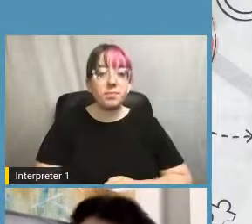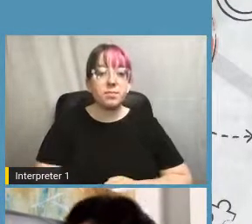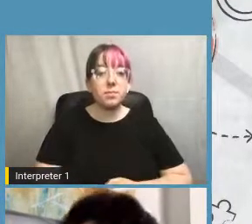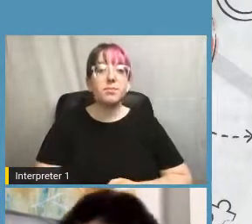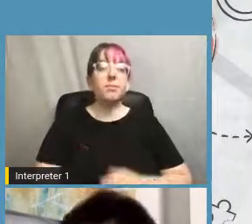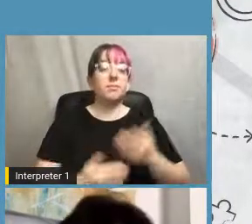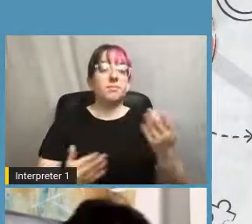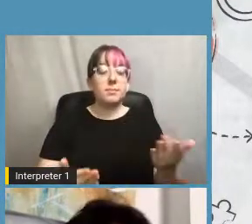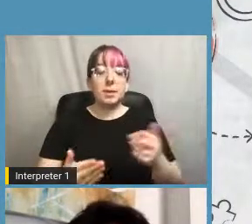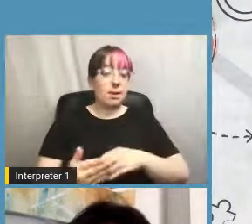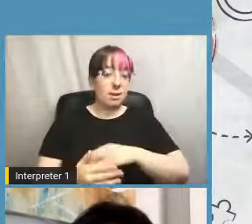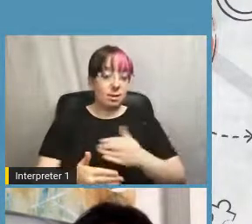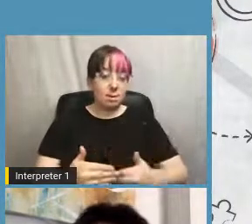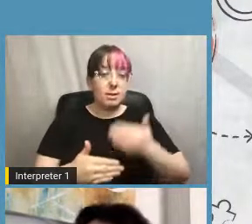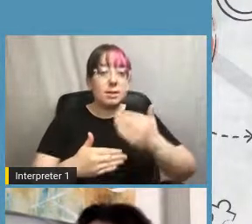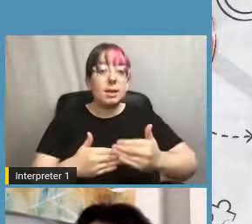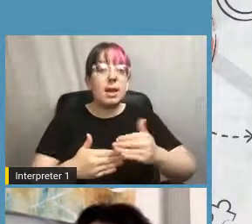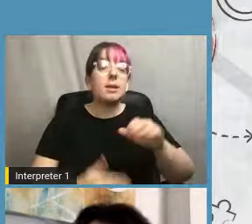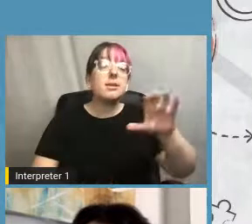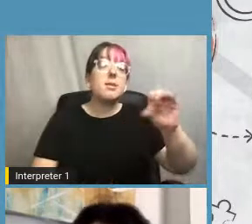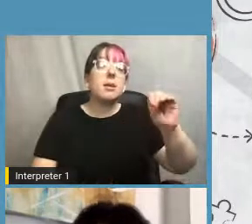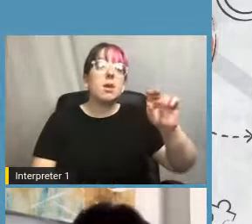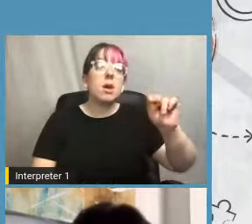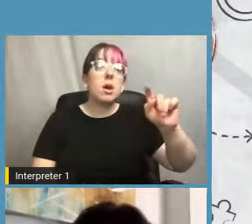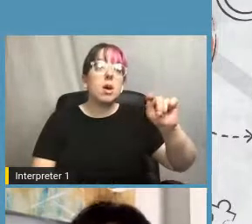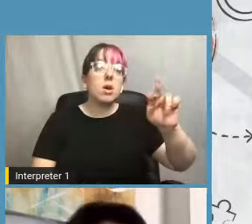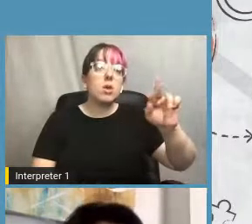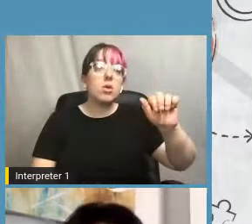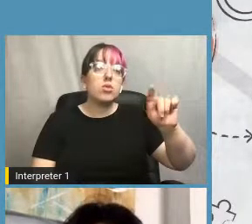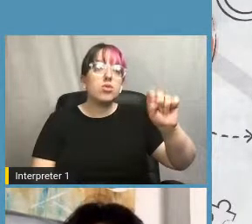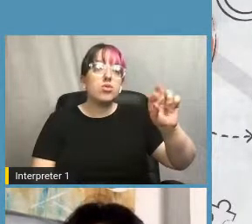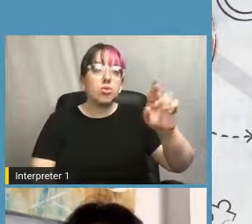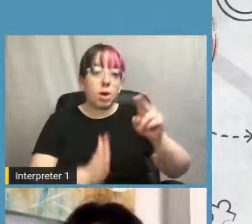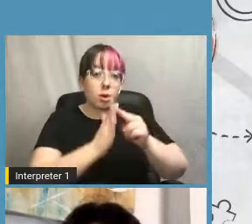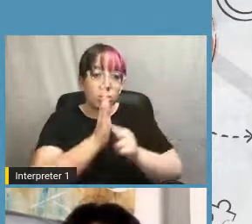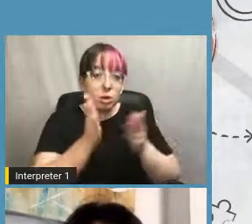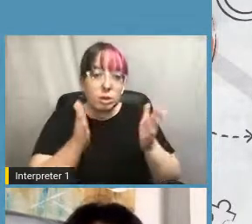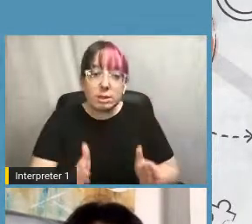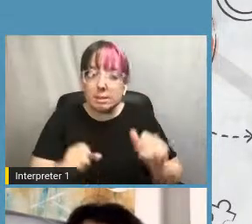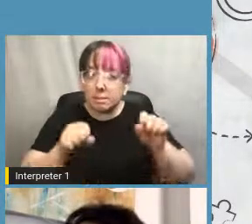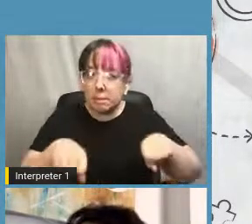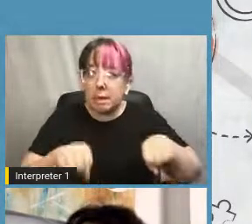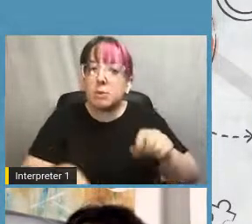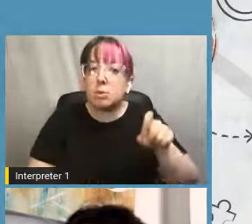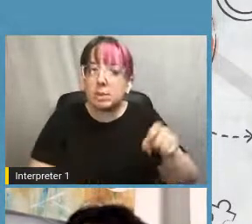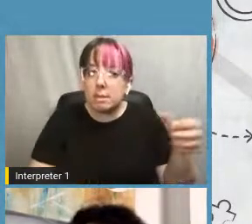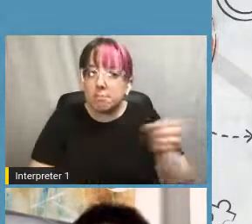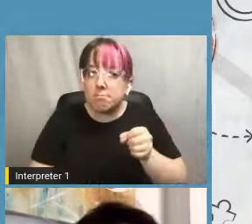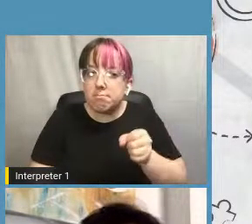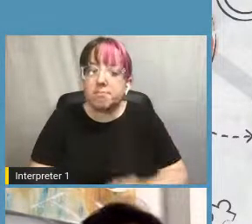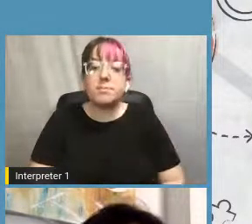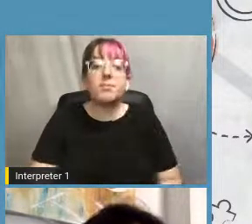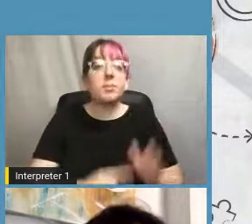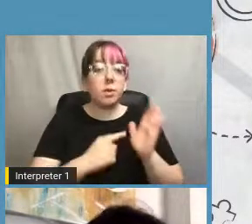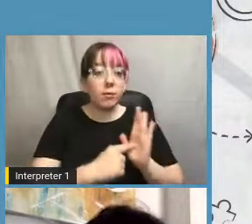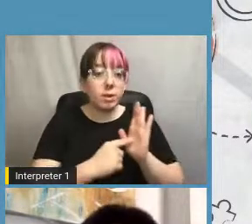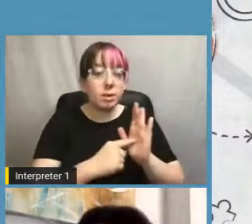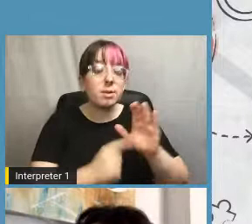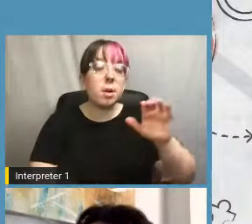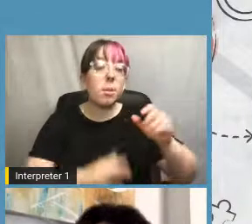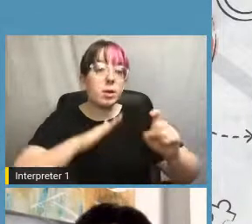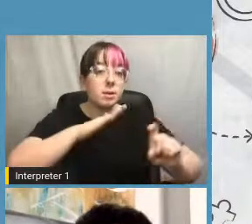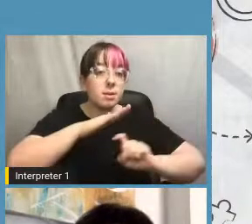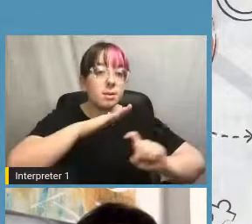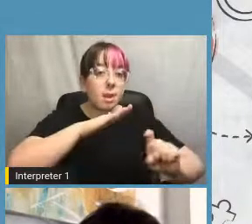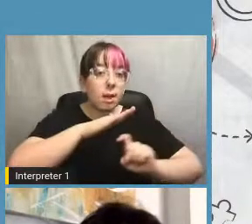will need contractors in some cases, depending on, again, your organization, what you already have and what you need. So for example, scanning. You may